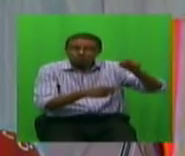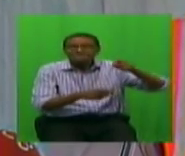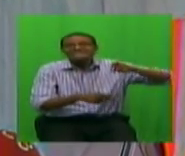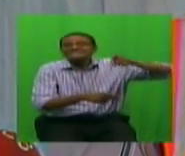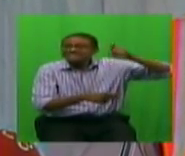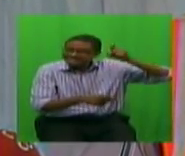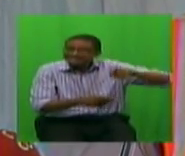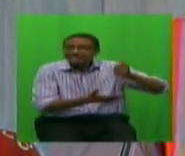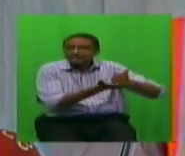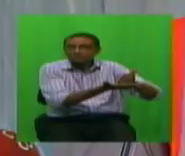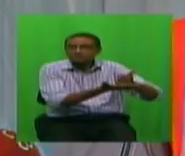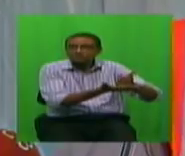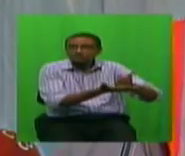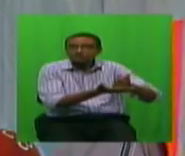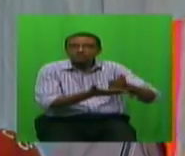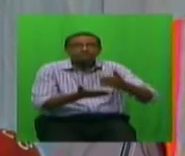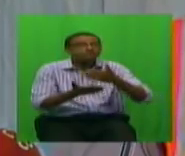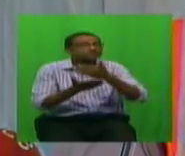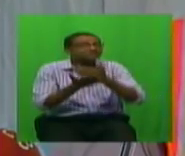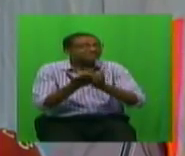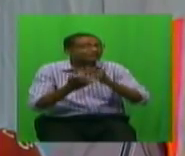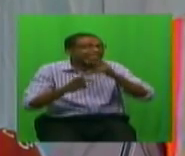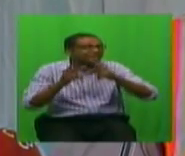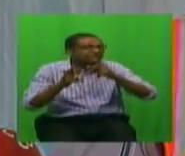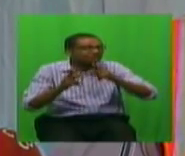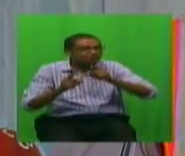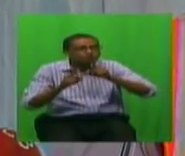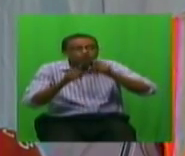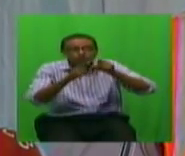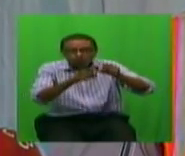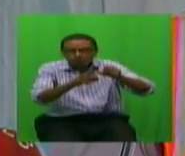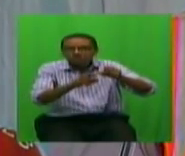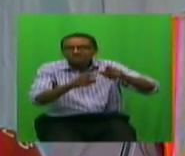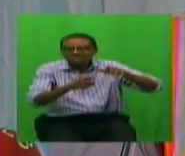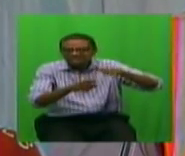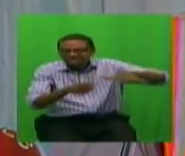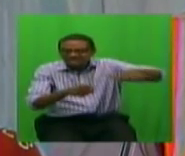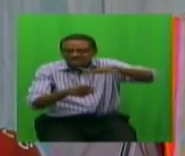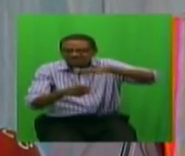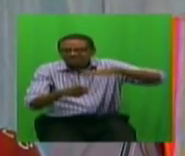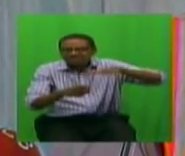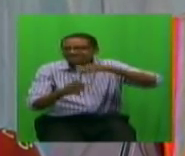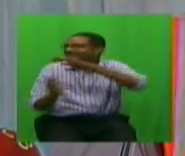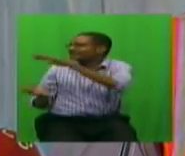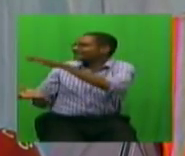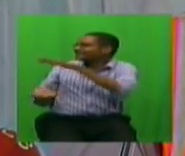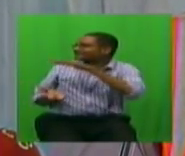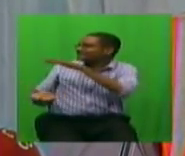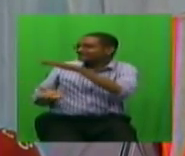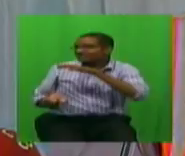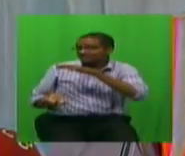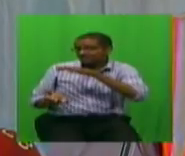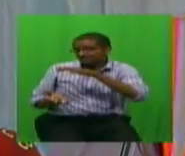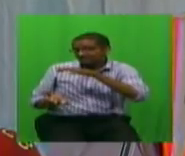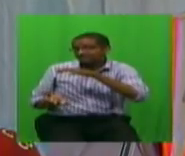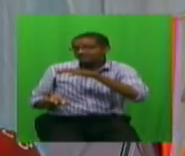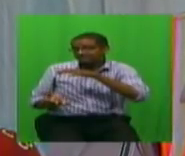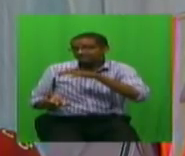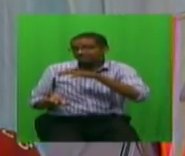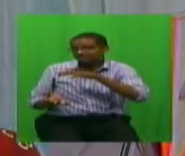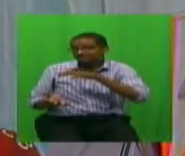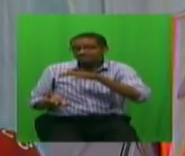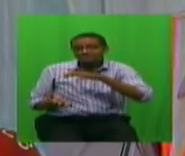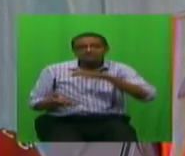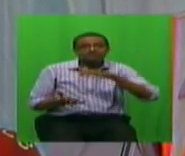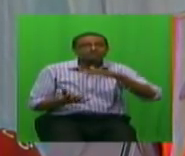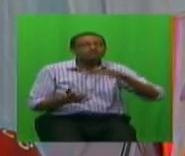there are some people who are going at the same place all the time, and there are still some people who do need relief. At the Ministry of Works, we are going into